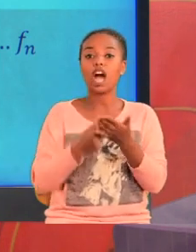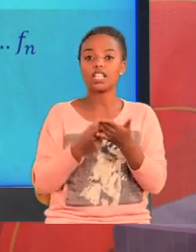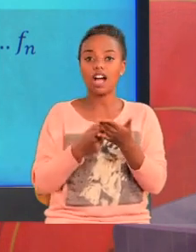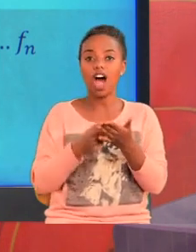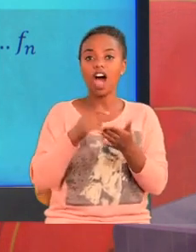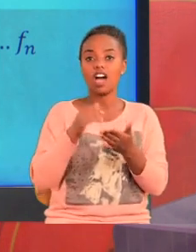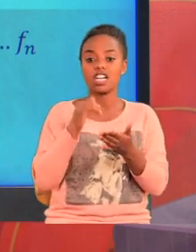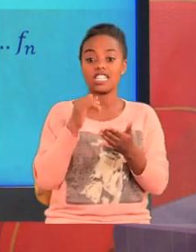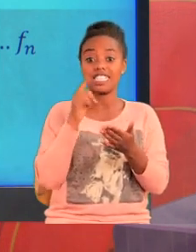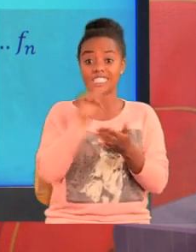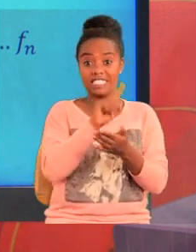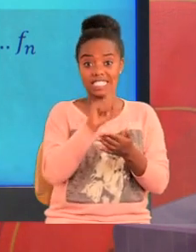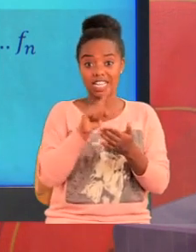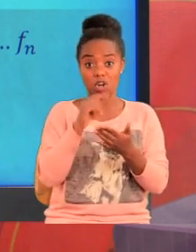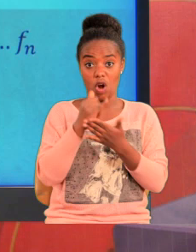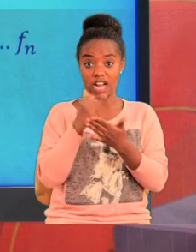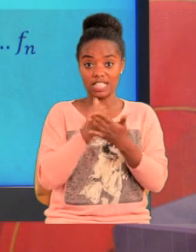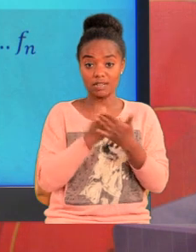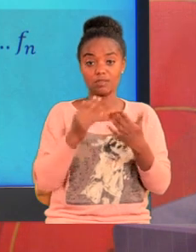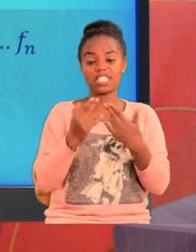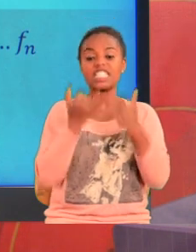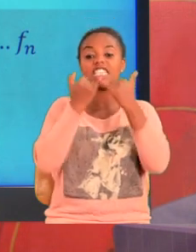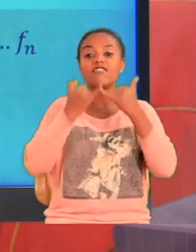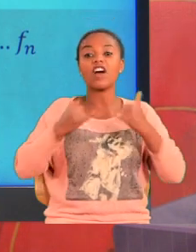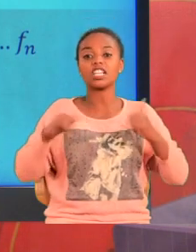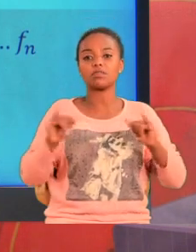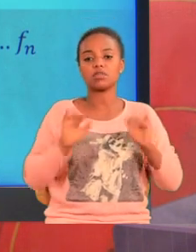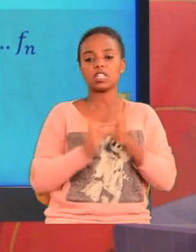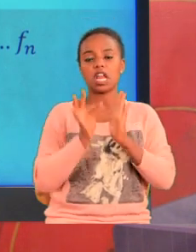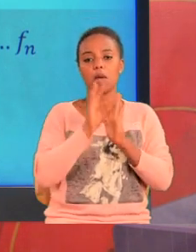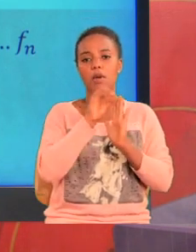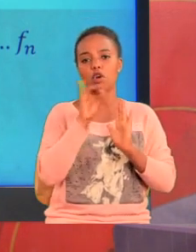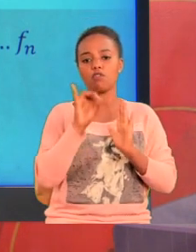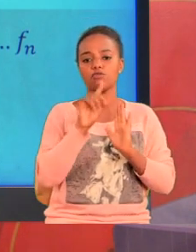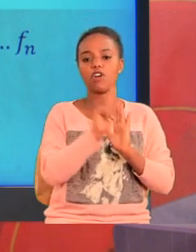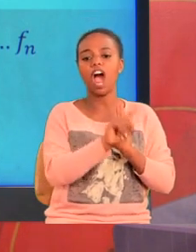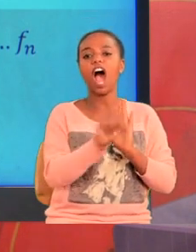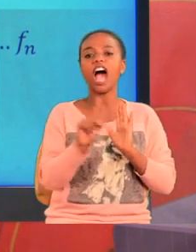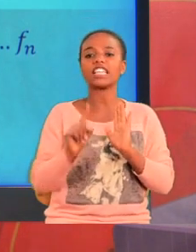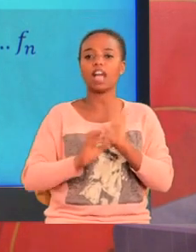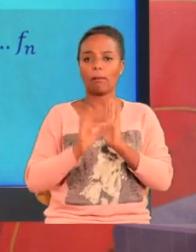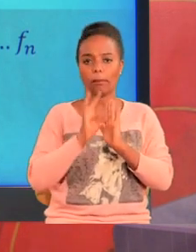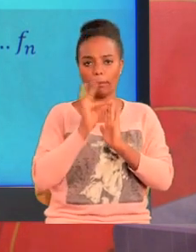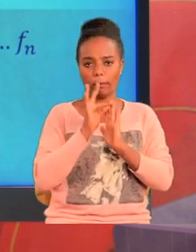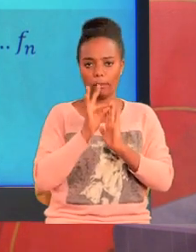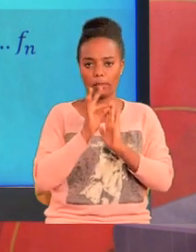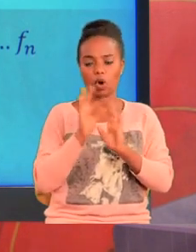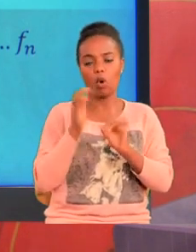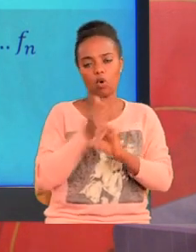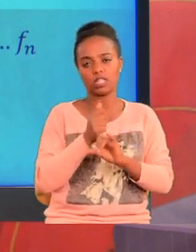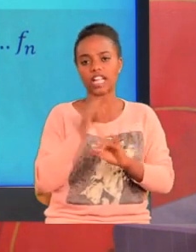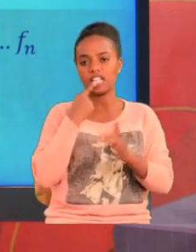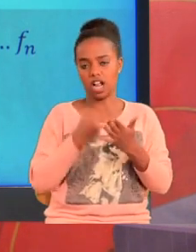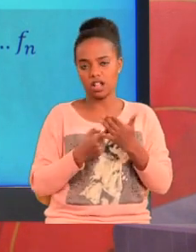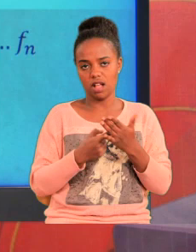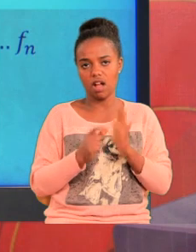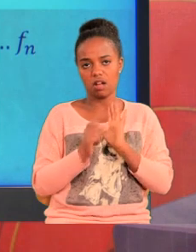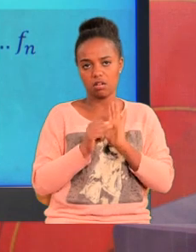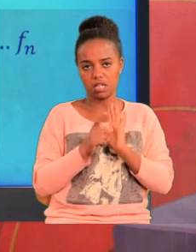divided by the number of items contained in the data. For